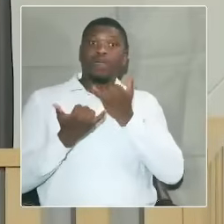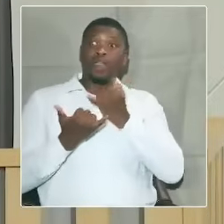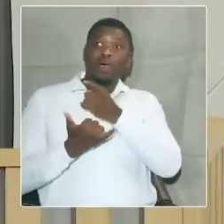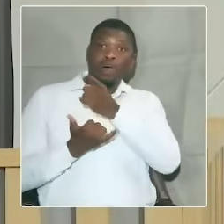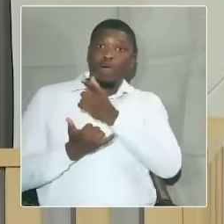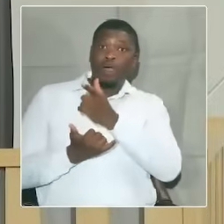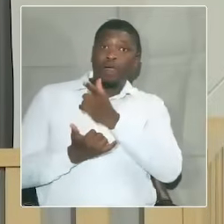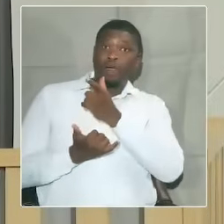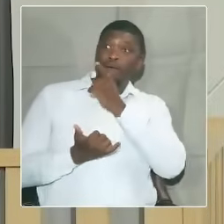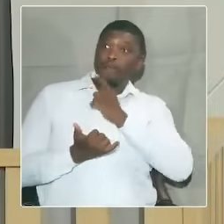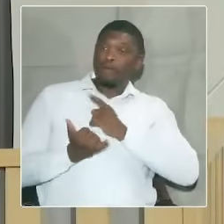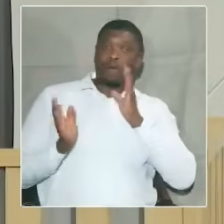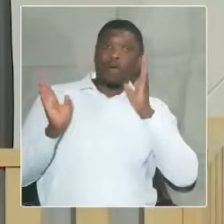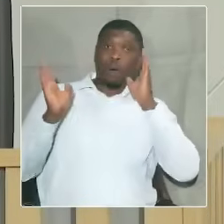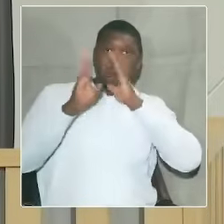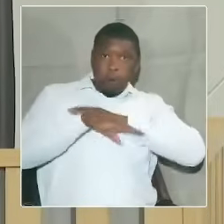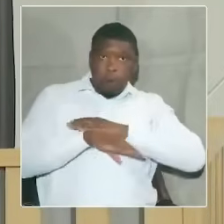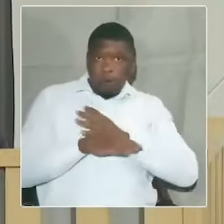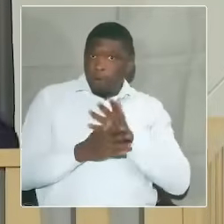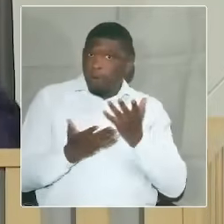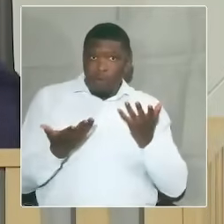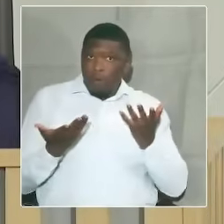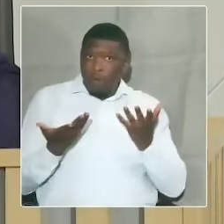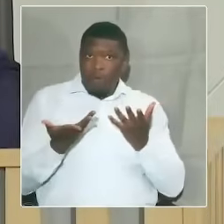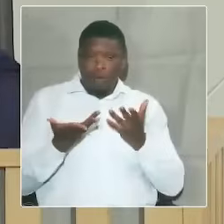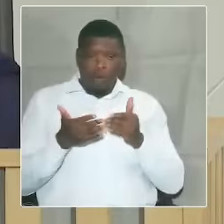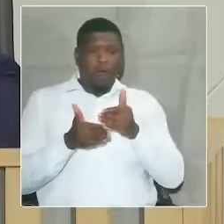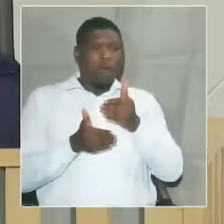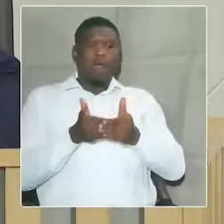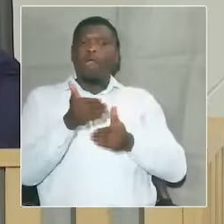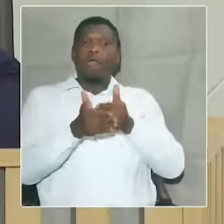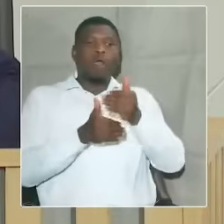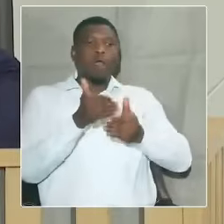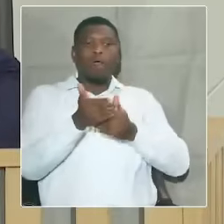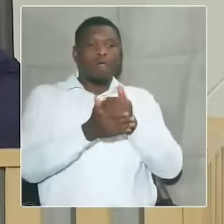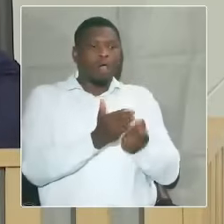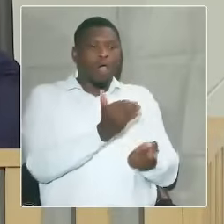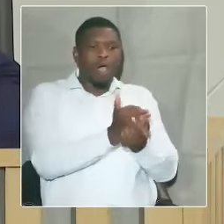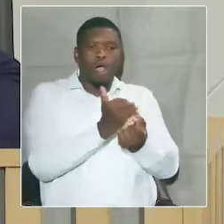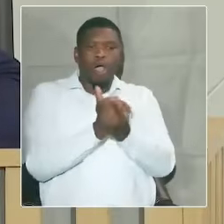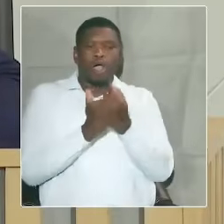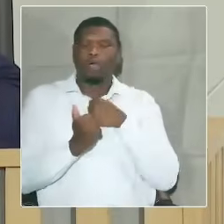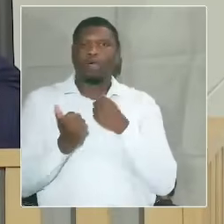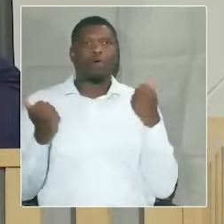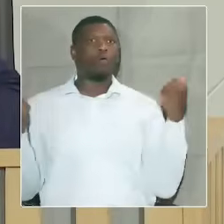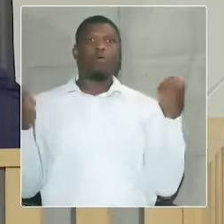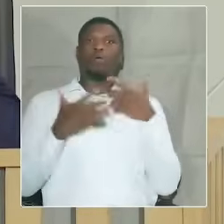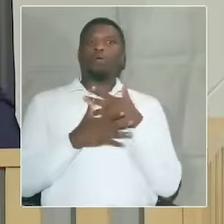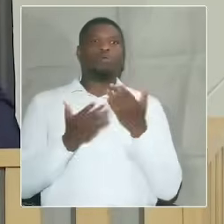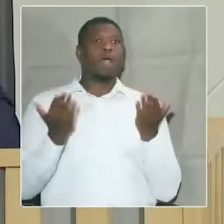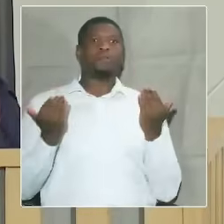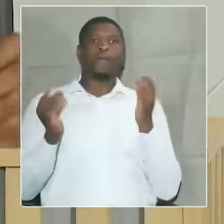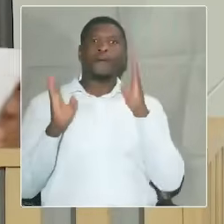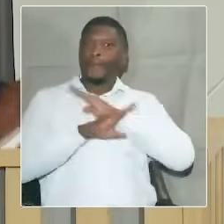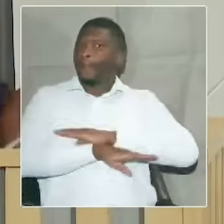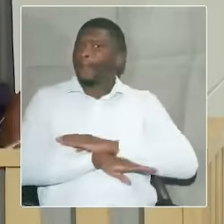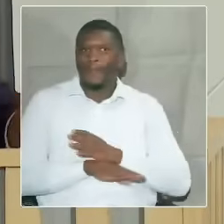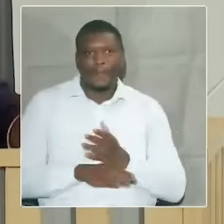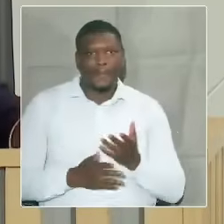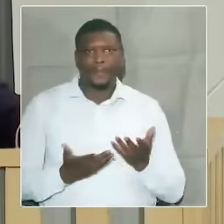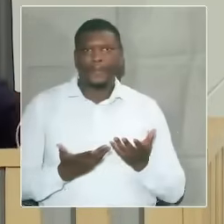the subsequent developments all the more unexpected